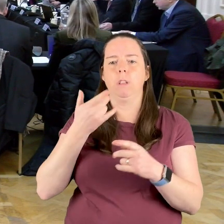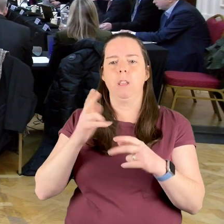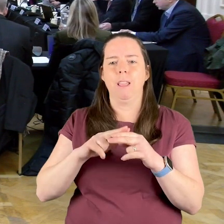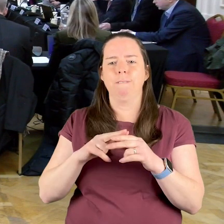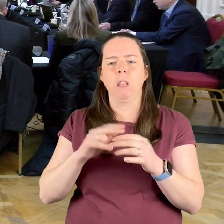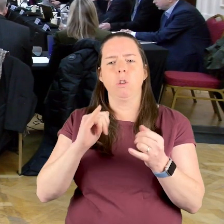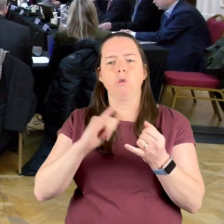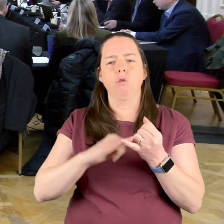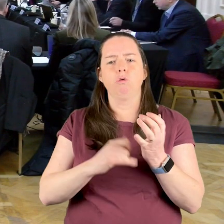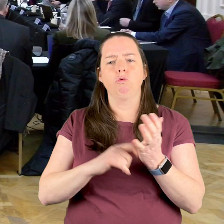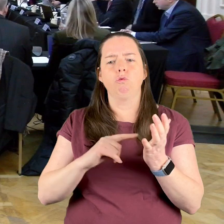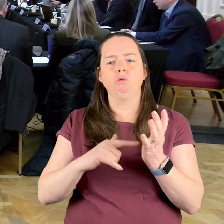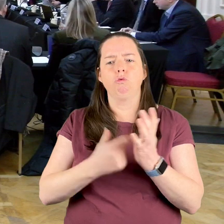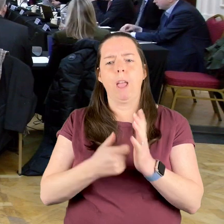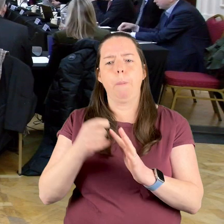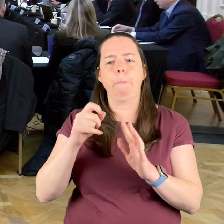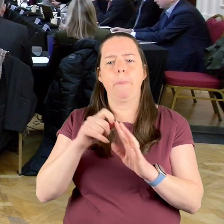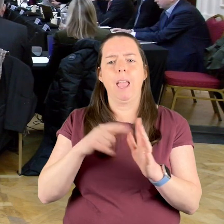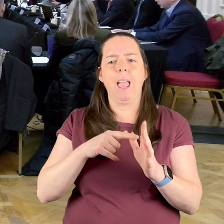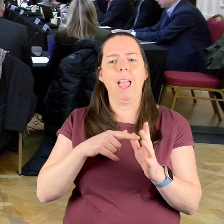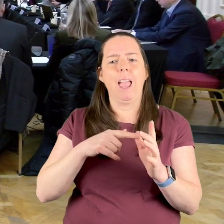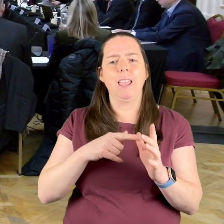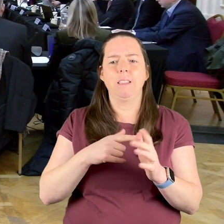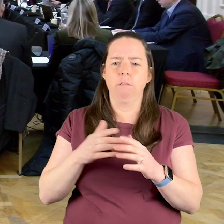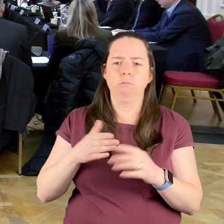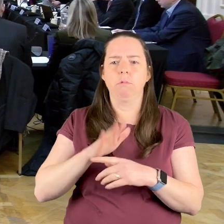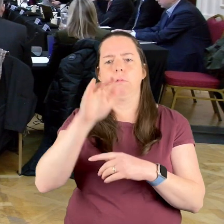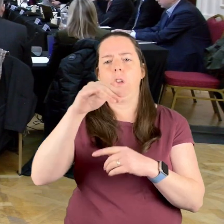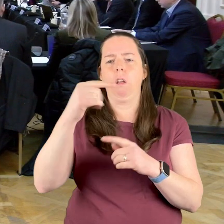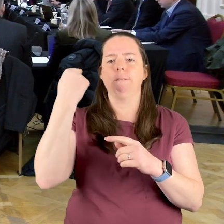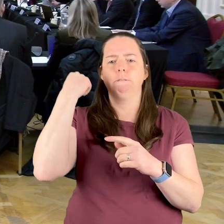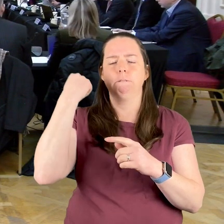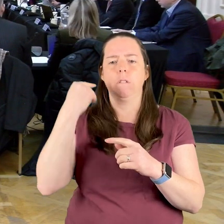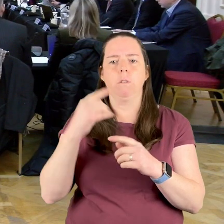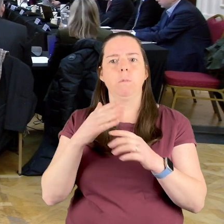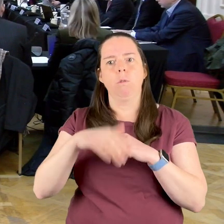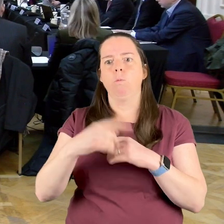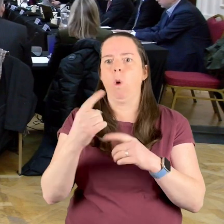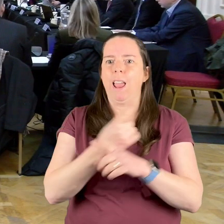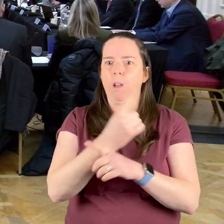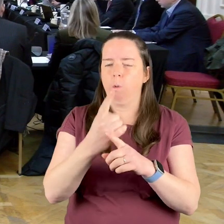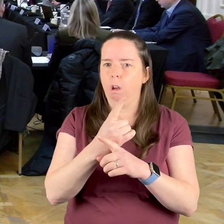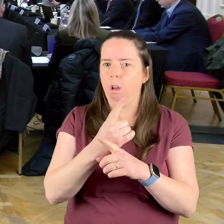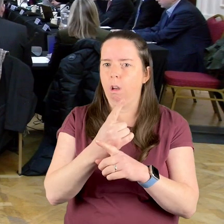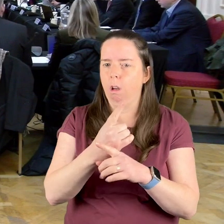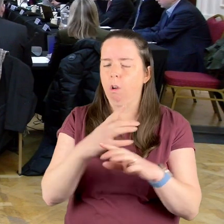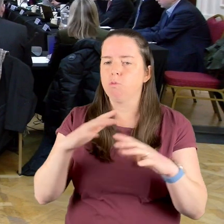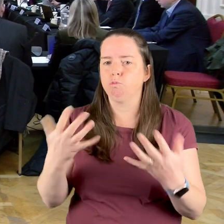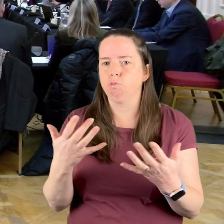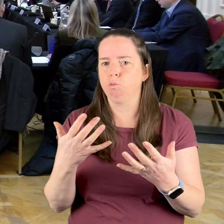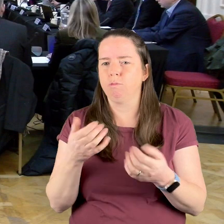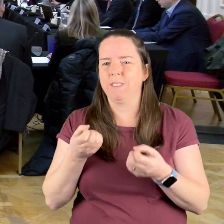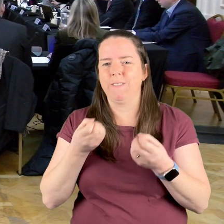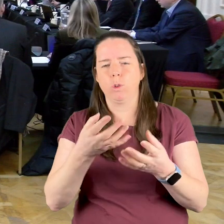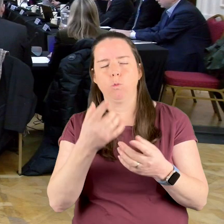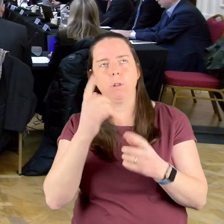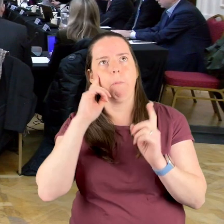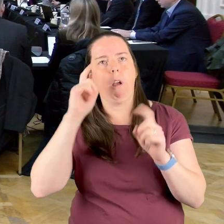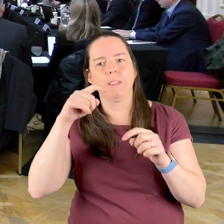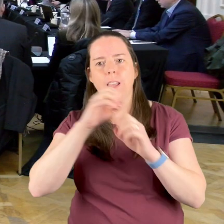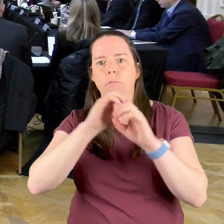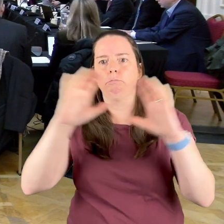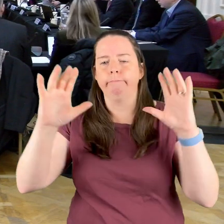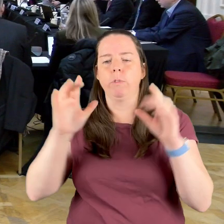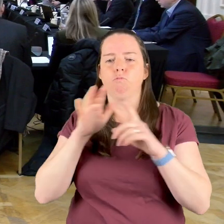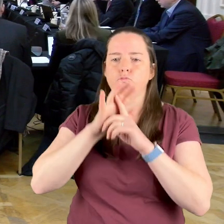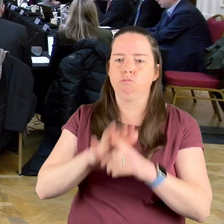A curve, it would have been an hour. So to give you some idea of the pressures on the system. And I also